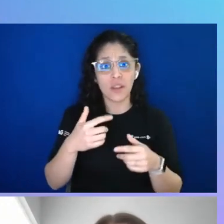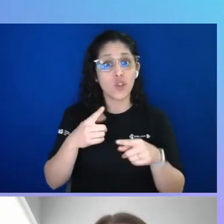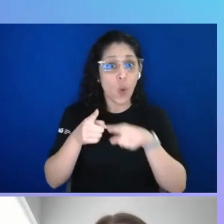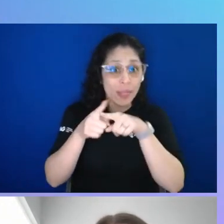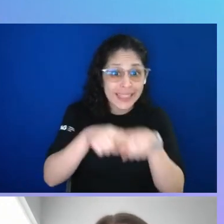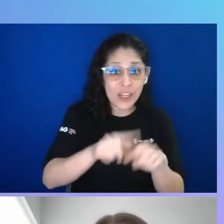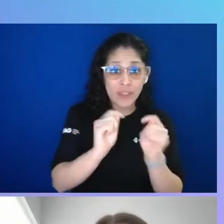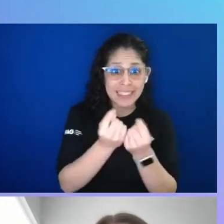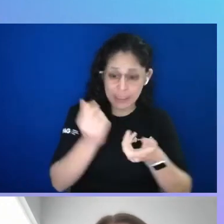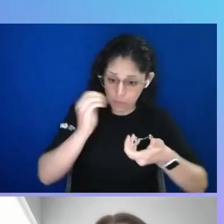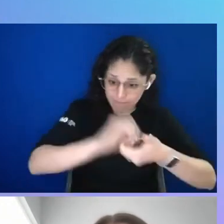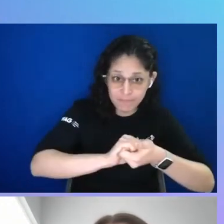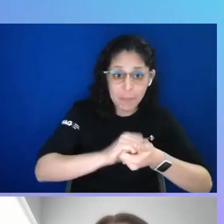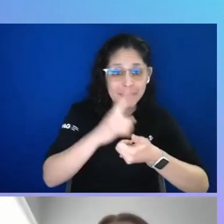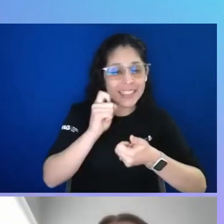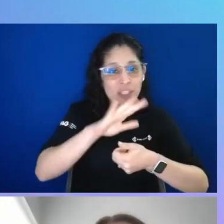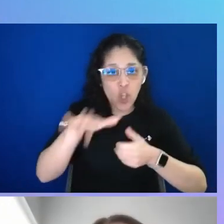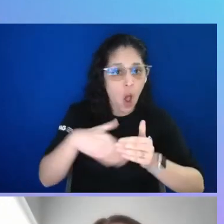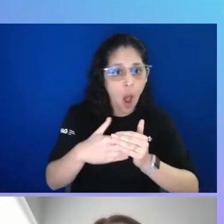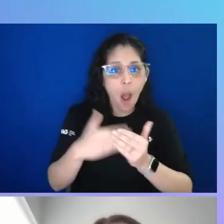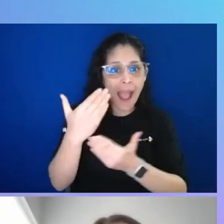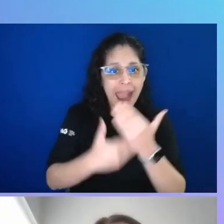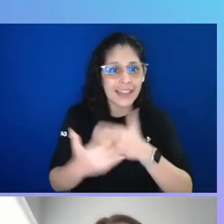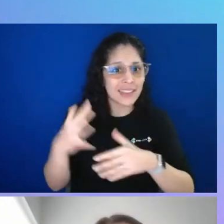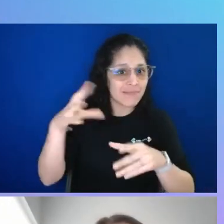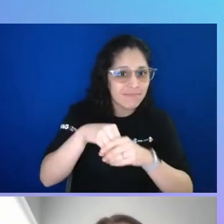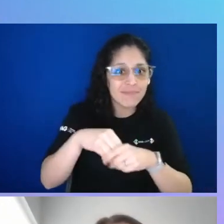definitely all hands on deck to make this research happen.